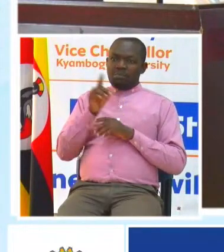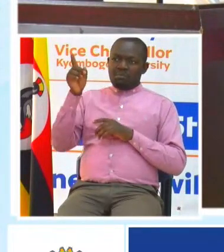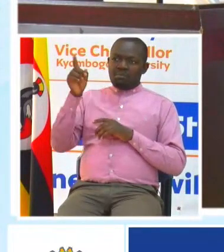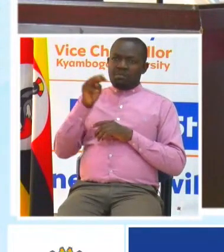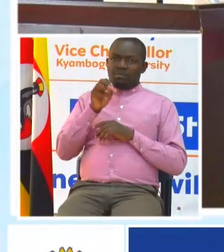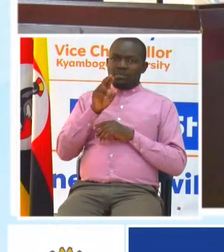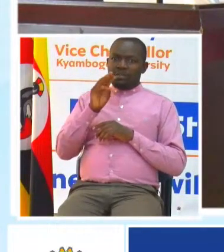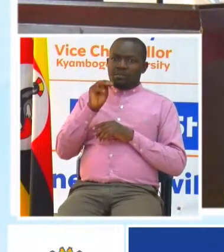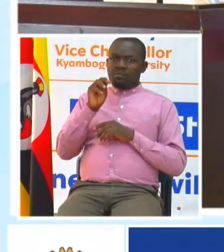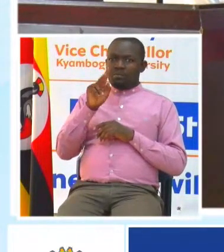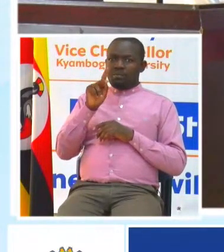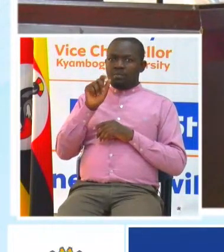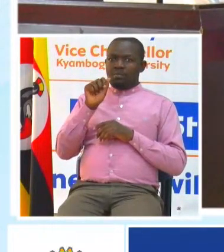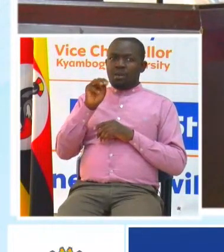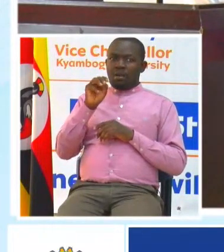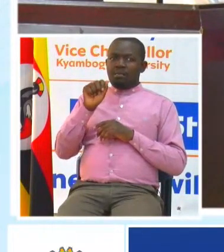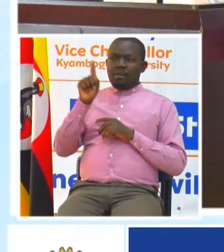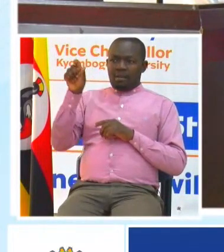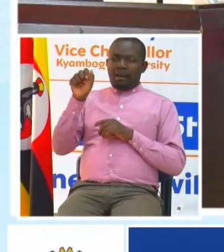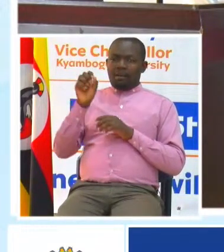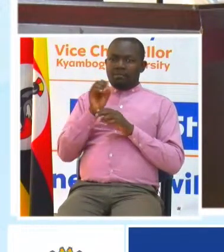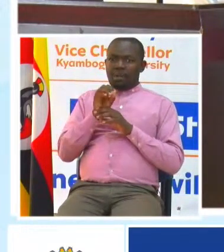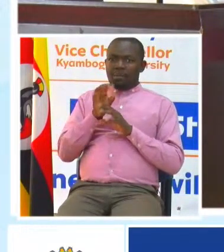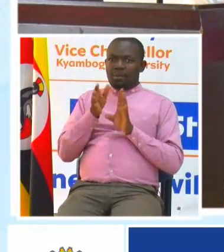Mukama in the transcript office.